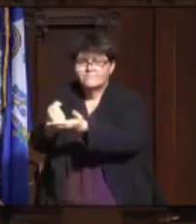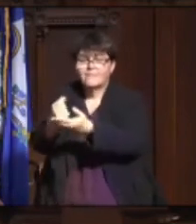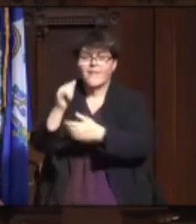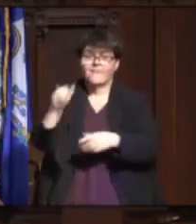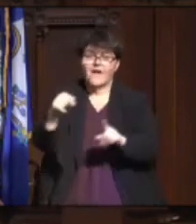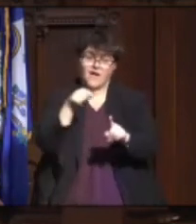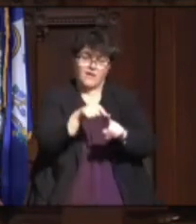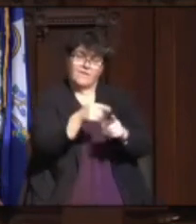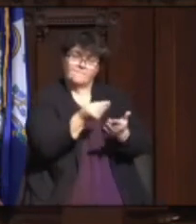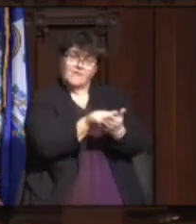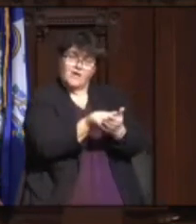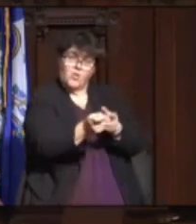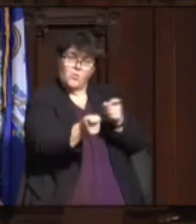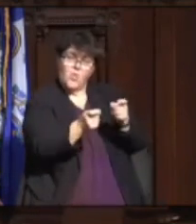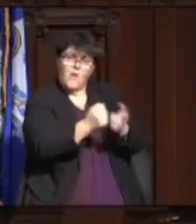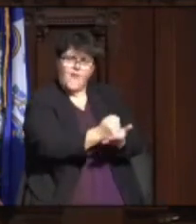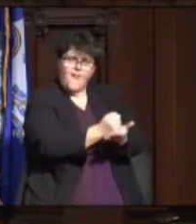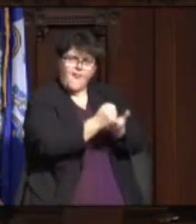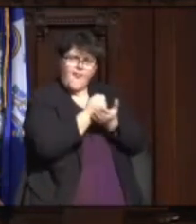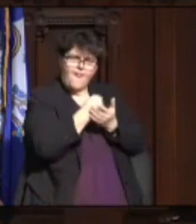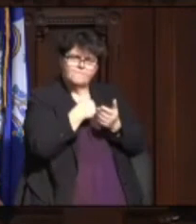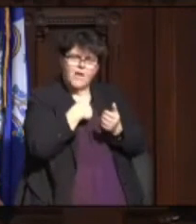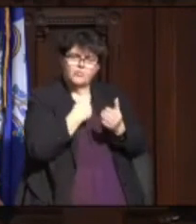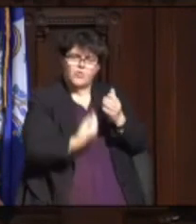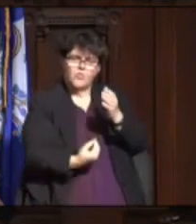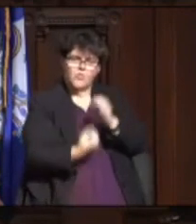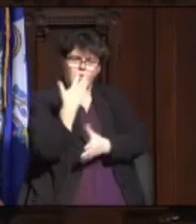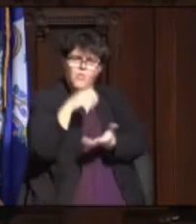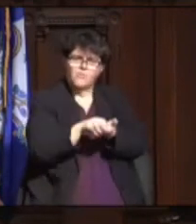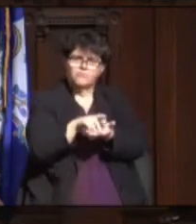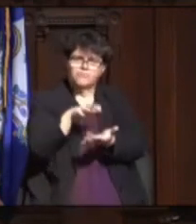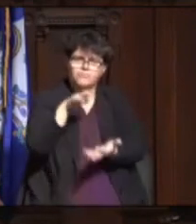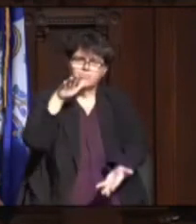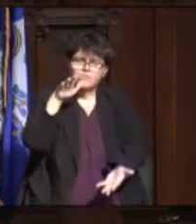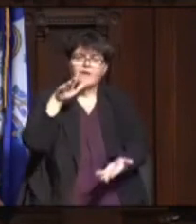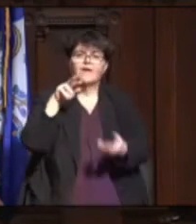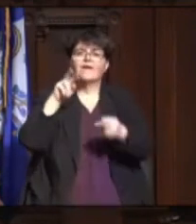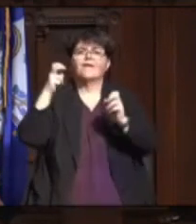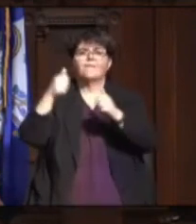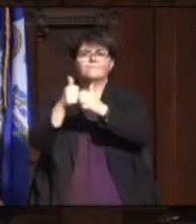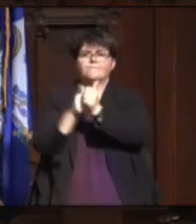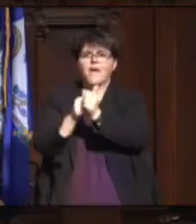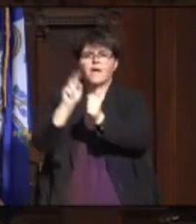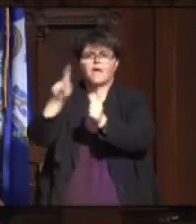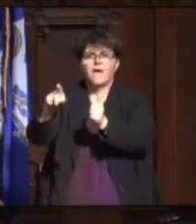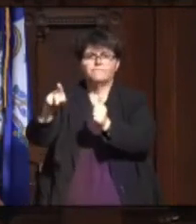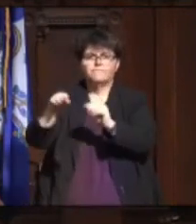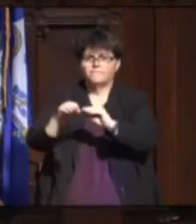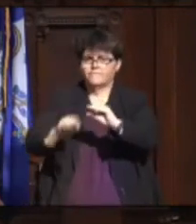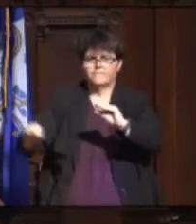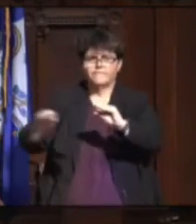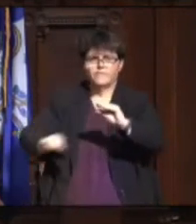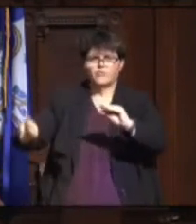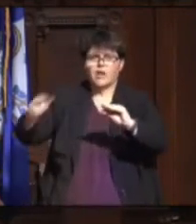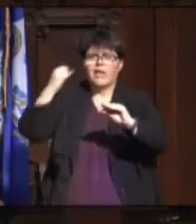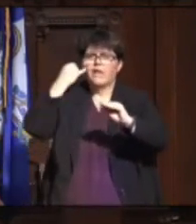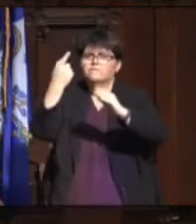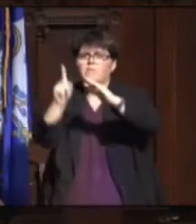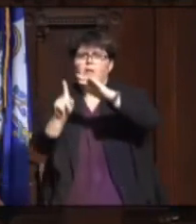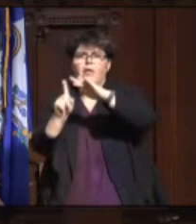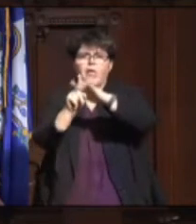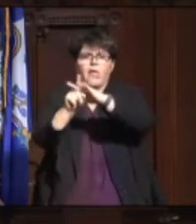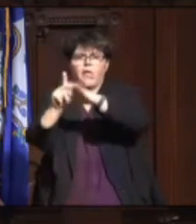provides us protection in the case of unforeseen risk, and we've seen a few of those, whether they be